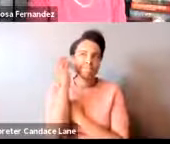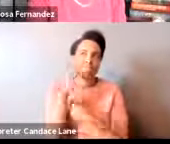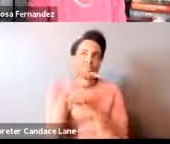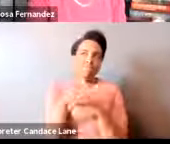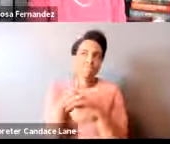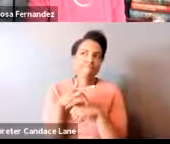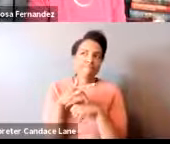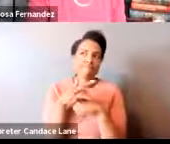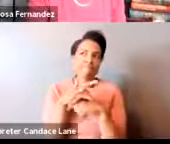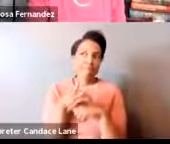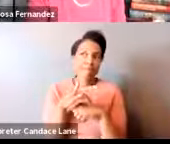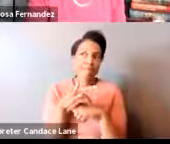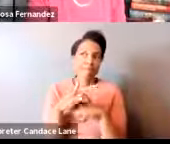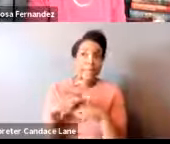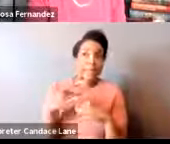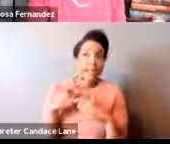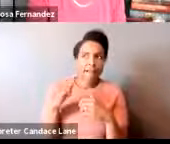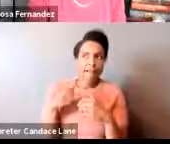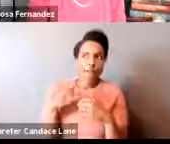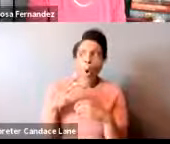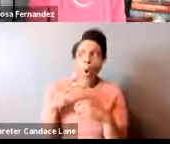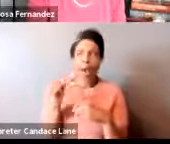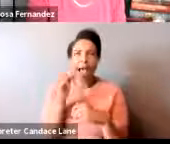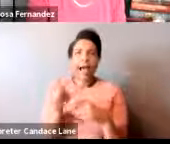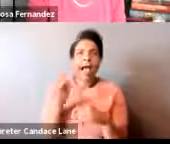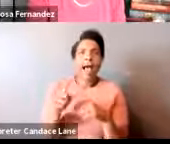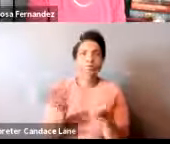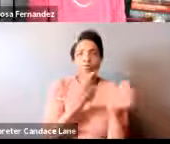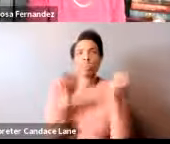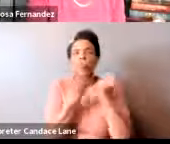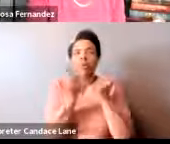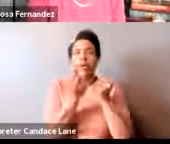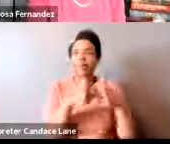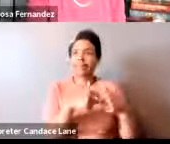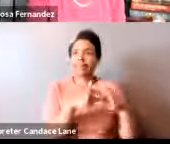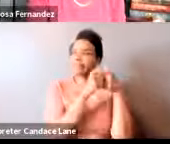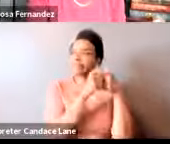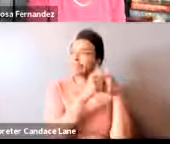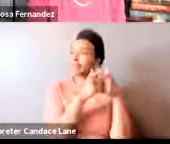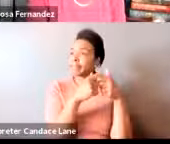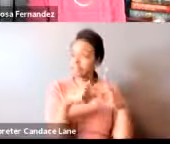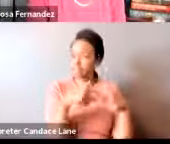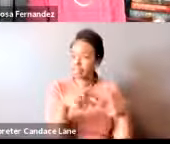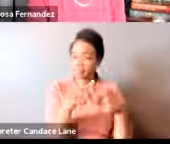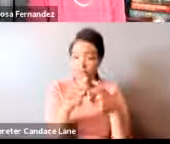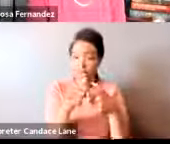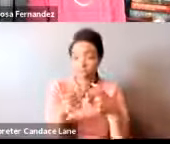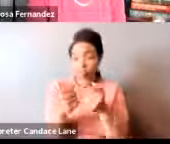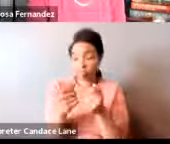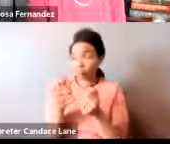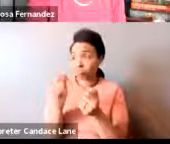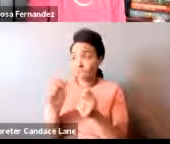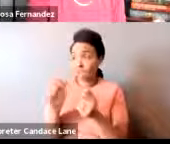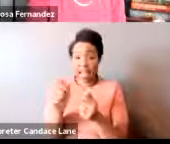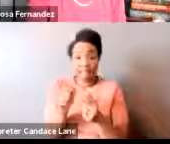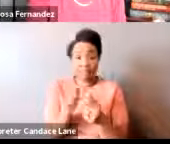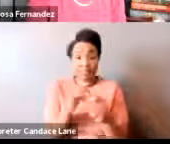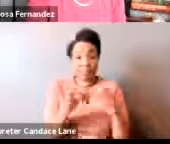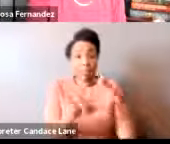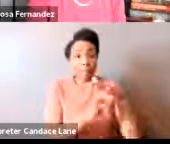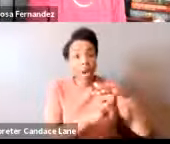worry that we gotta make it, gotta get on the subway right now to make a gig at 2 hours from now, and the subway stops,